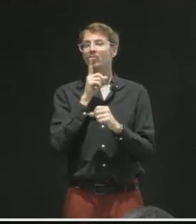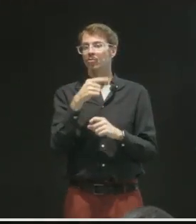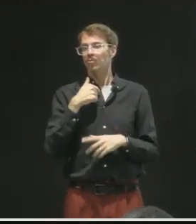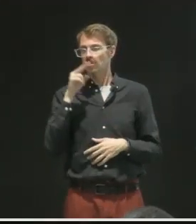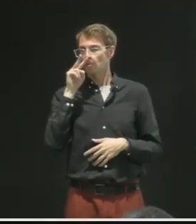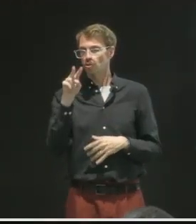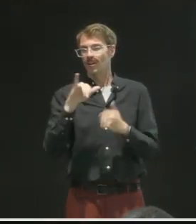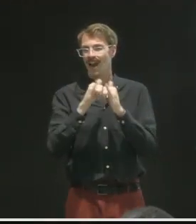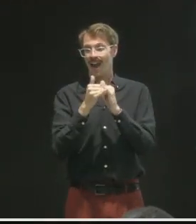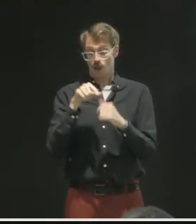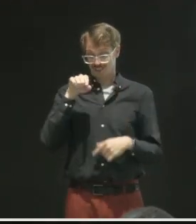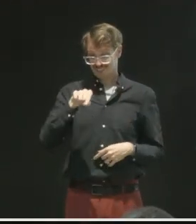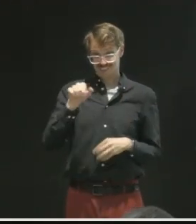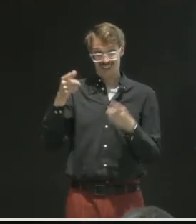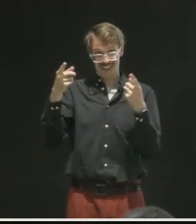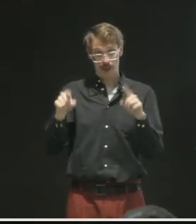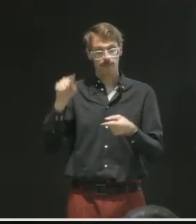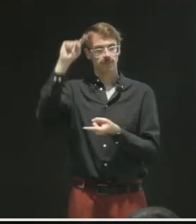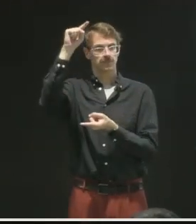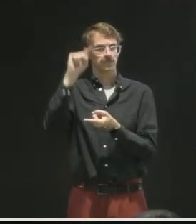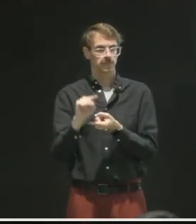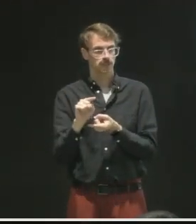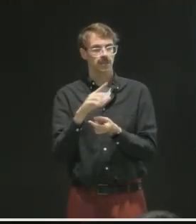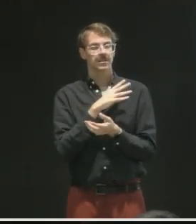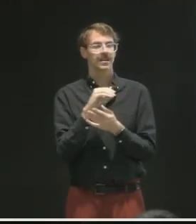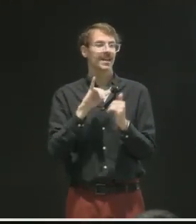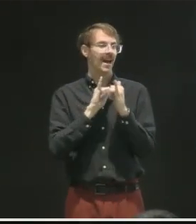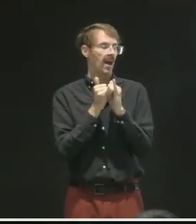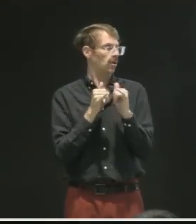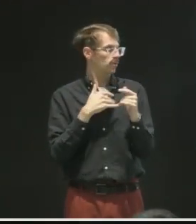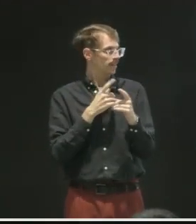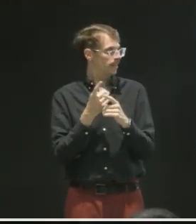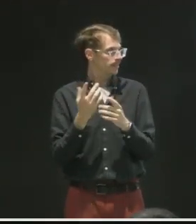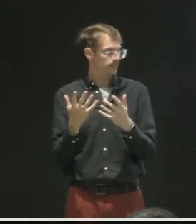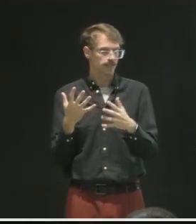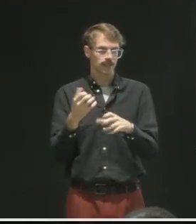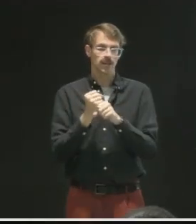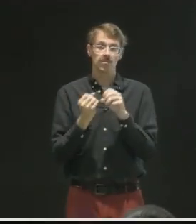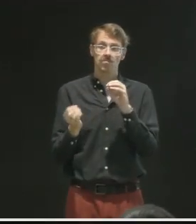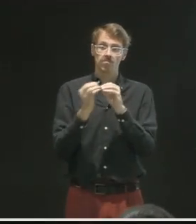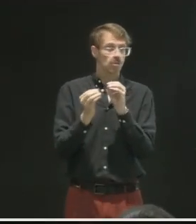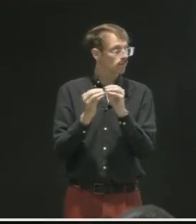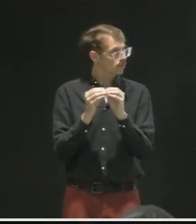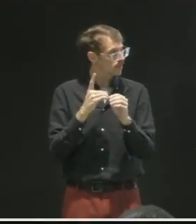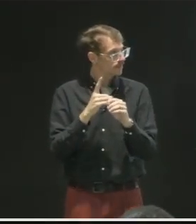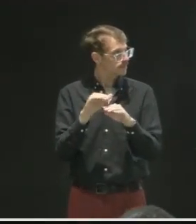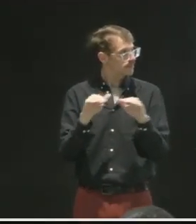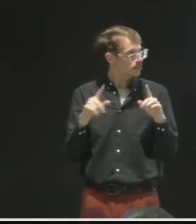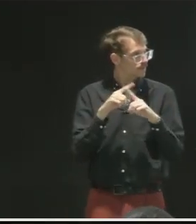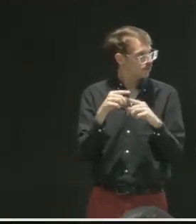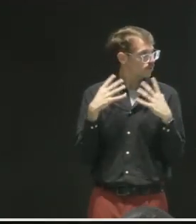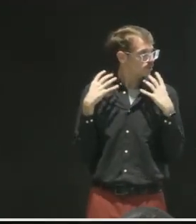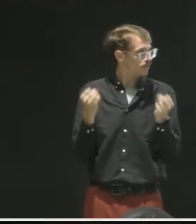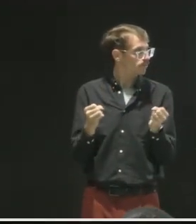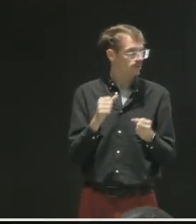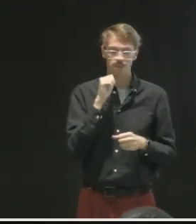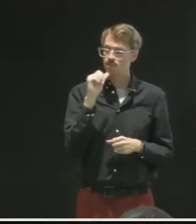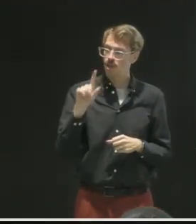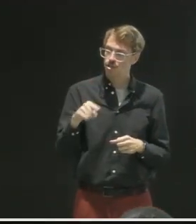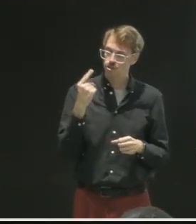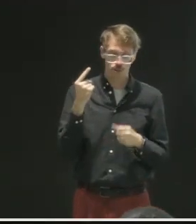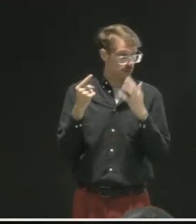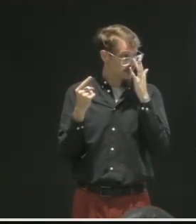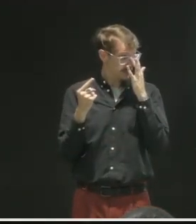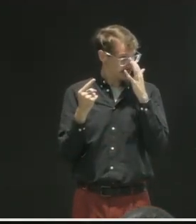mitigate risk, and we also very recently we've done quite a bit more work at the stage of recovery. Not